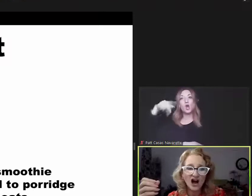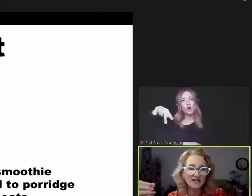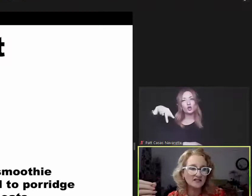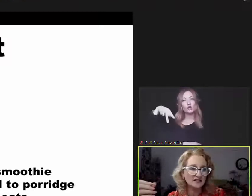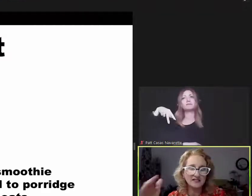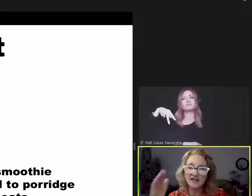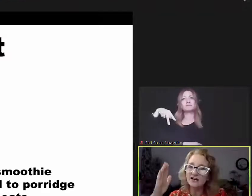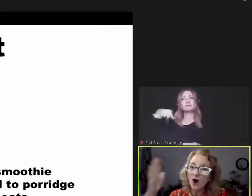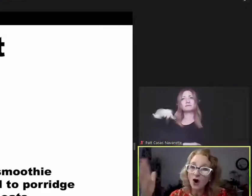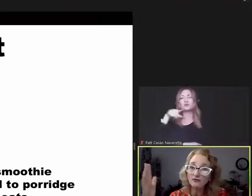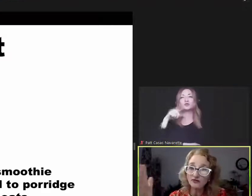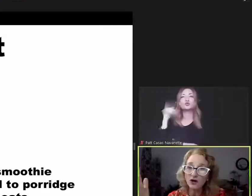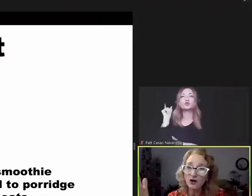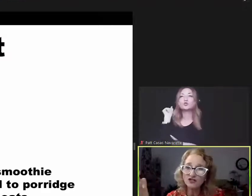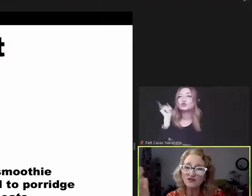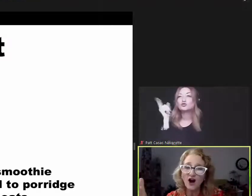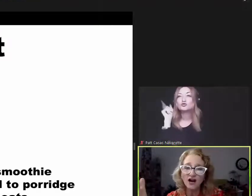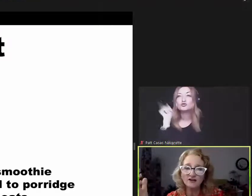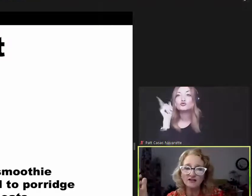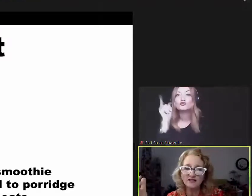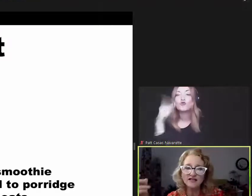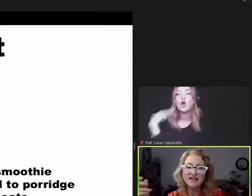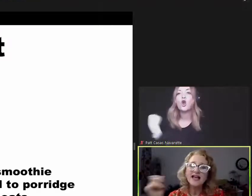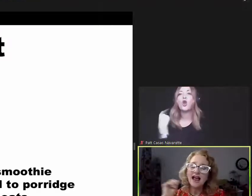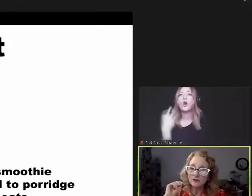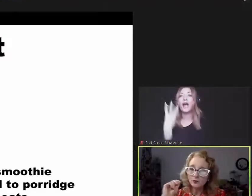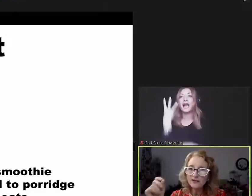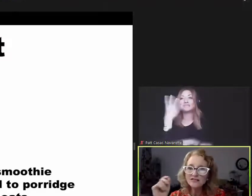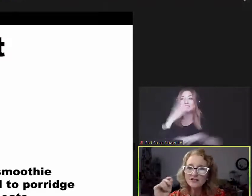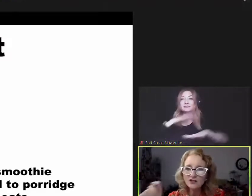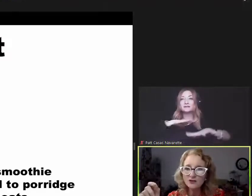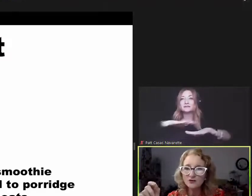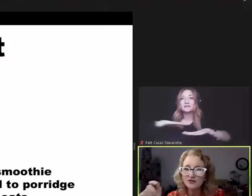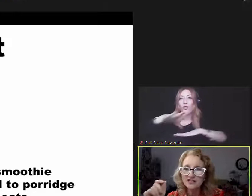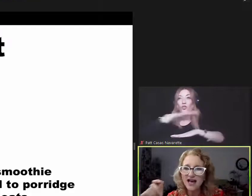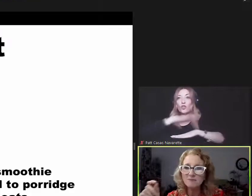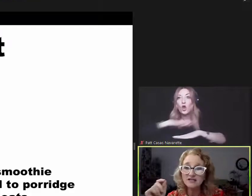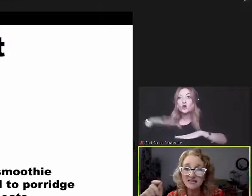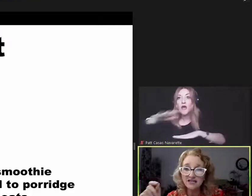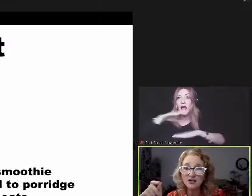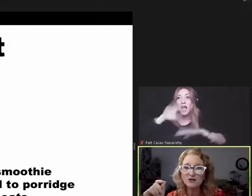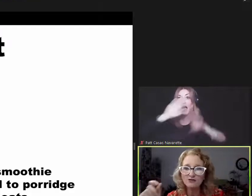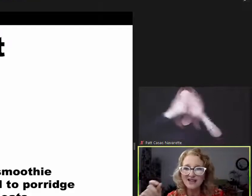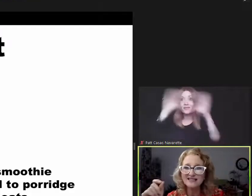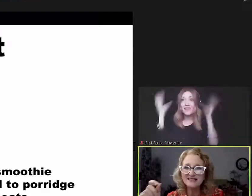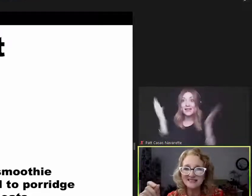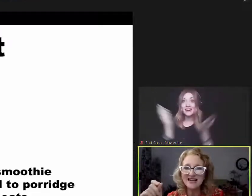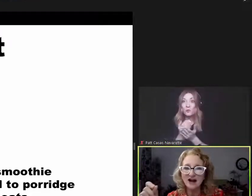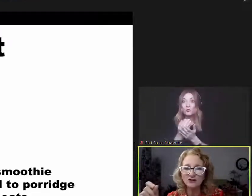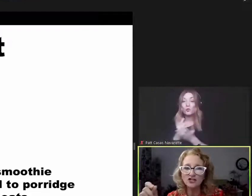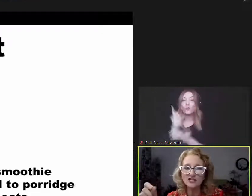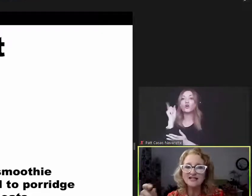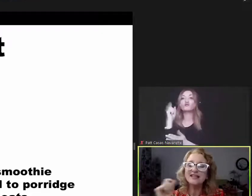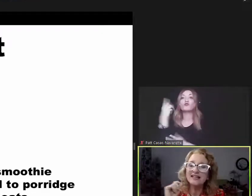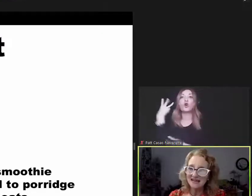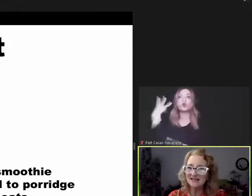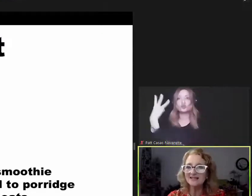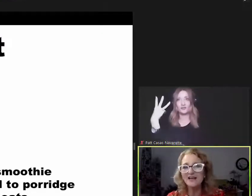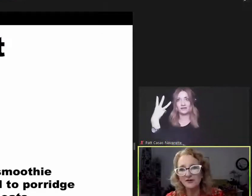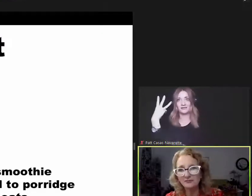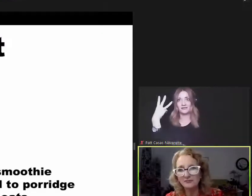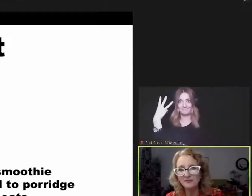in Iceland and off the coast of Ireland. And we use that particular red sea algae